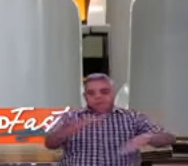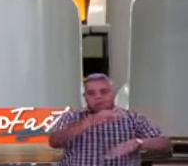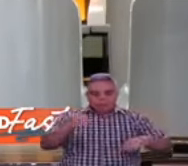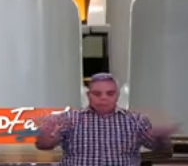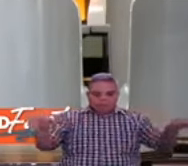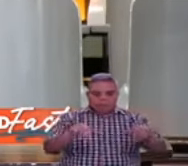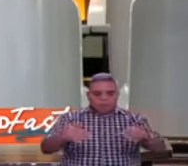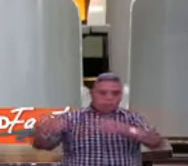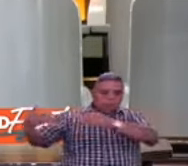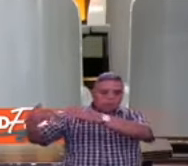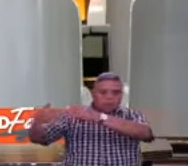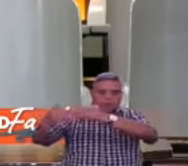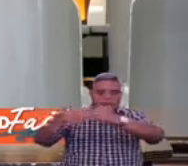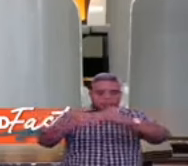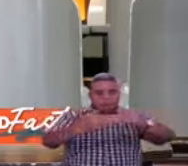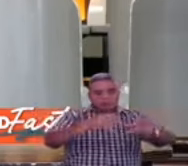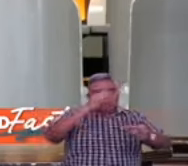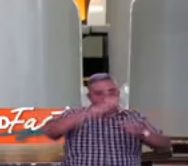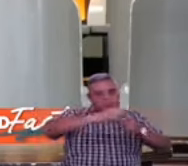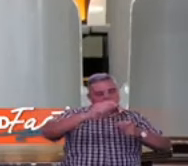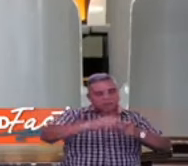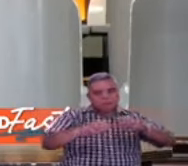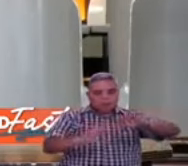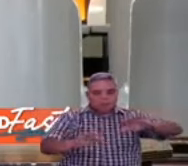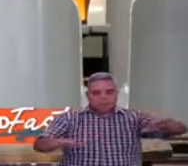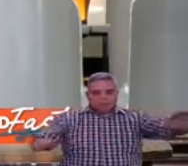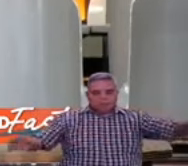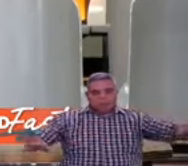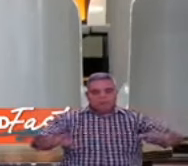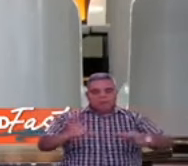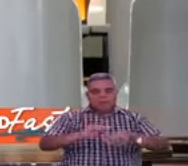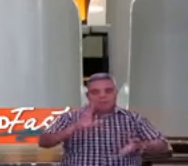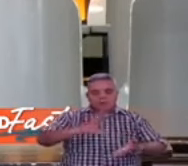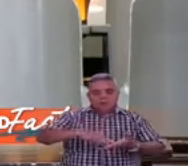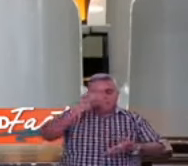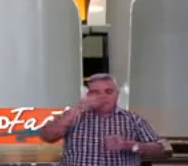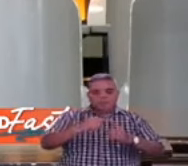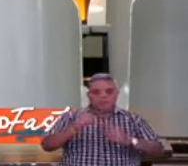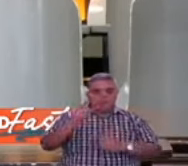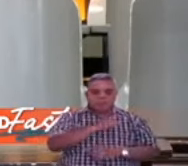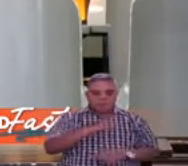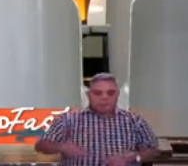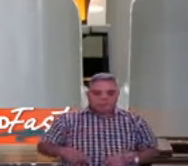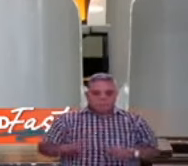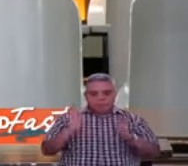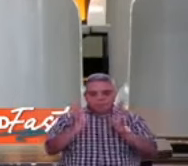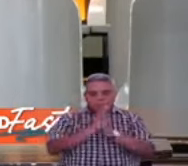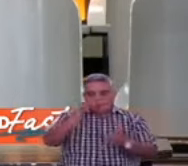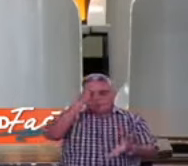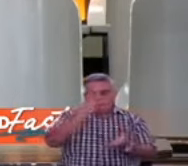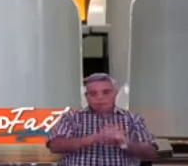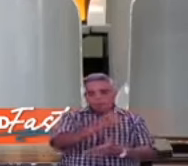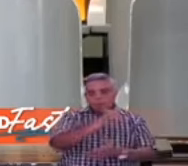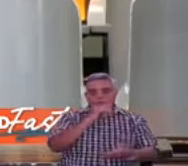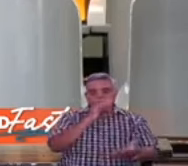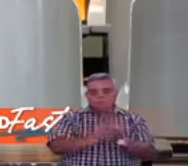to help lead in the training of the children in the nurture and admonition of the Lord. We pray for the husbands and wives